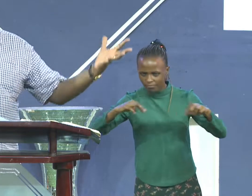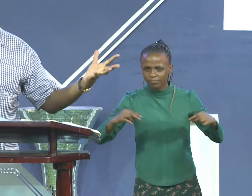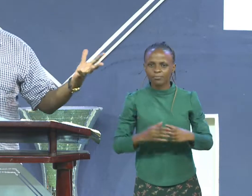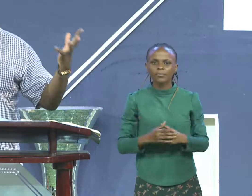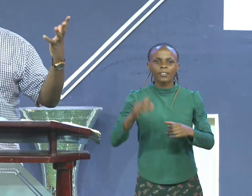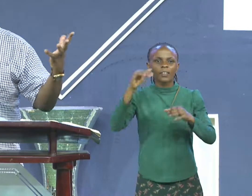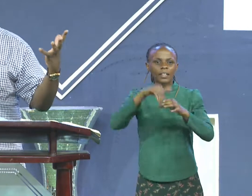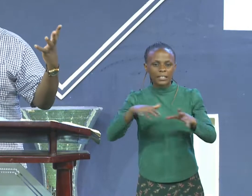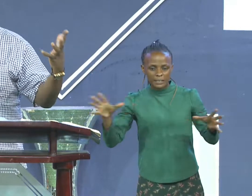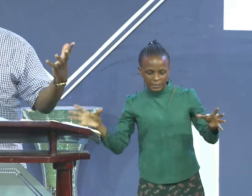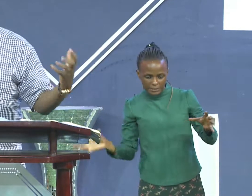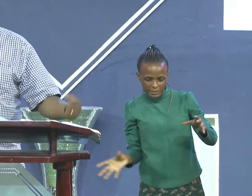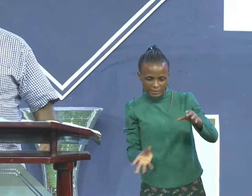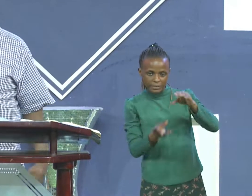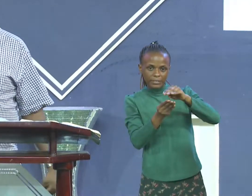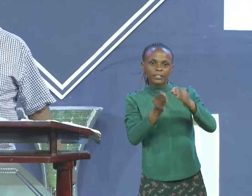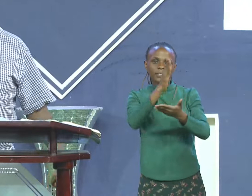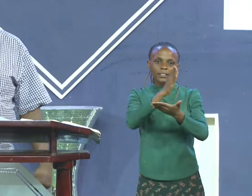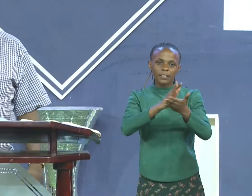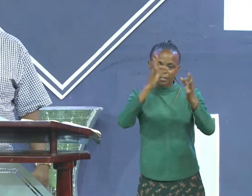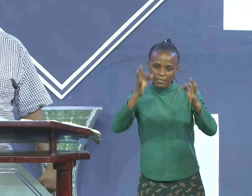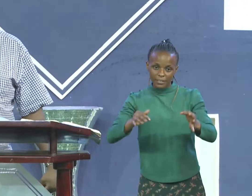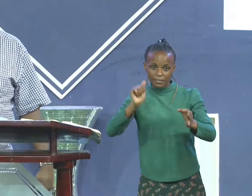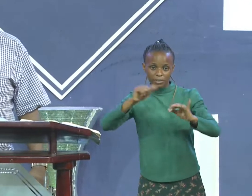in summary, the things that I was putting down about the